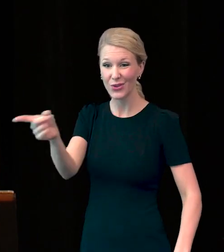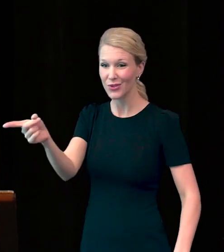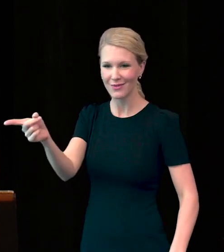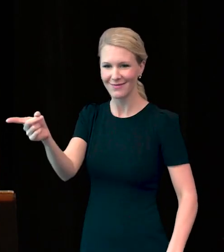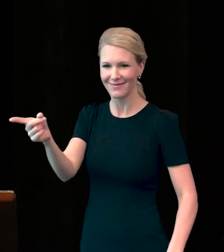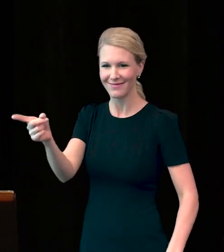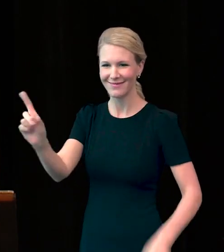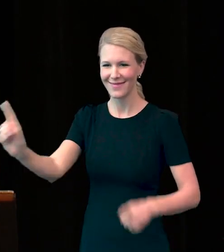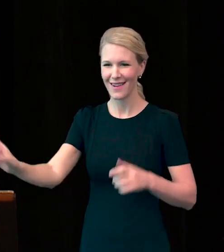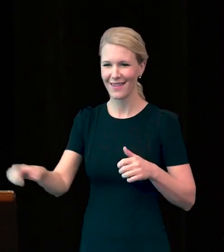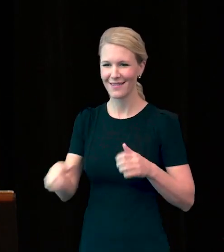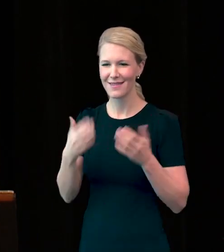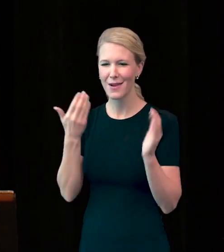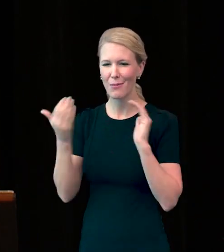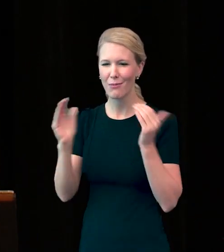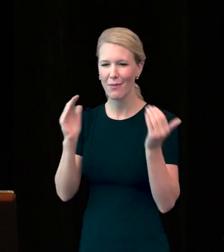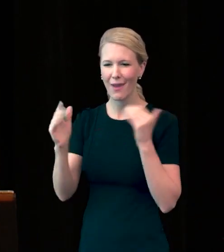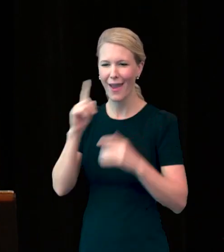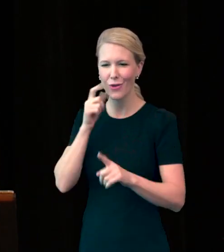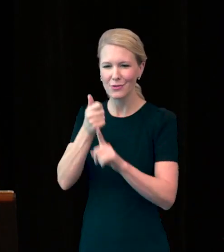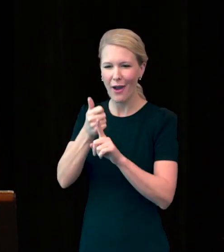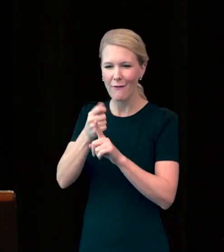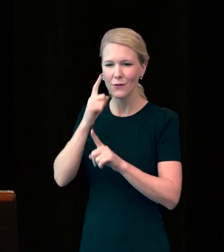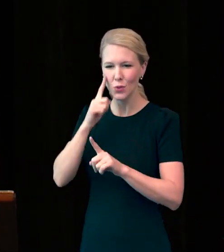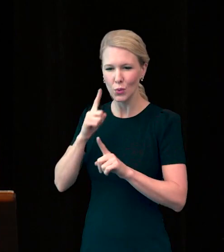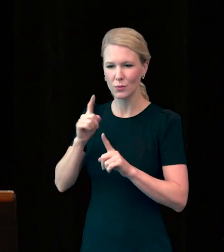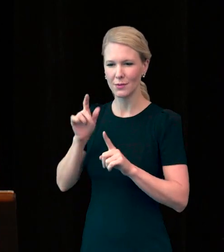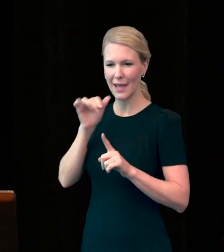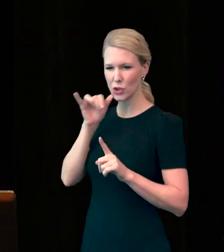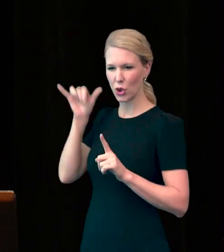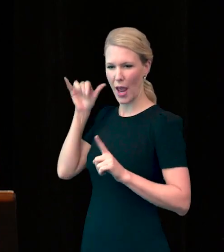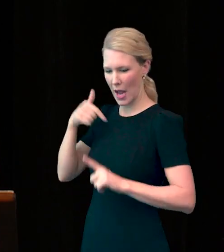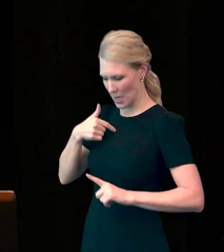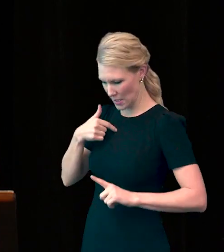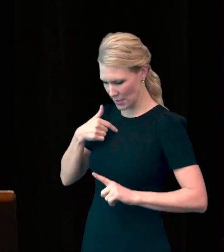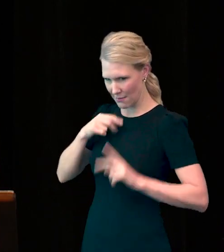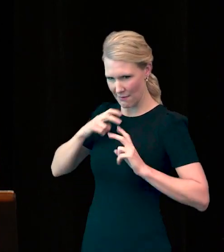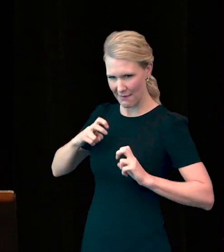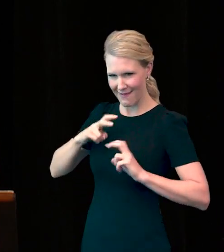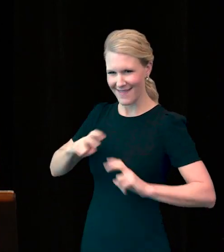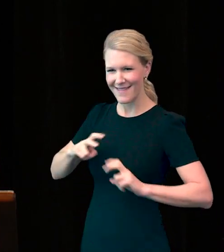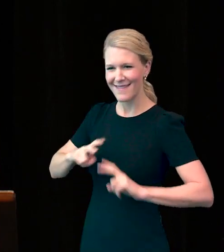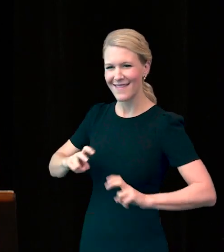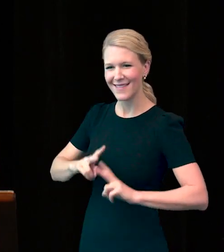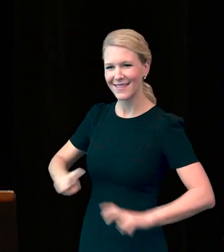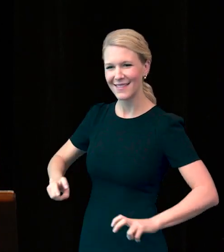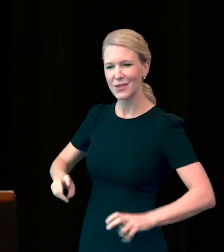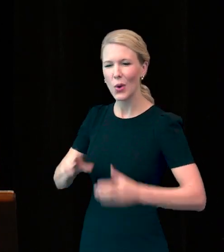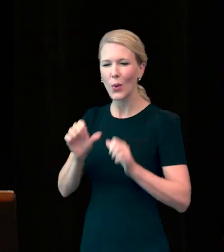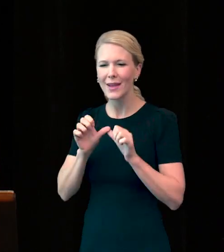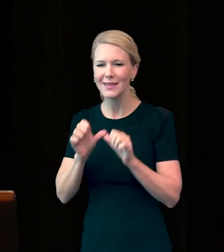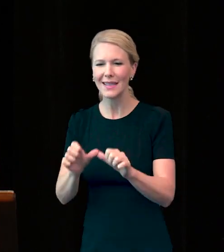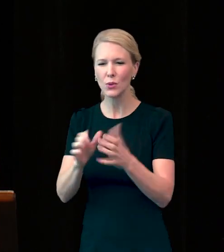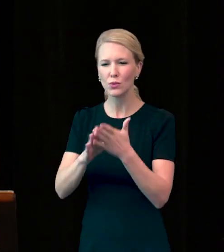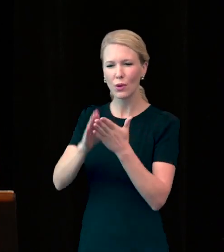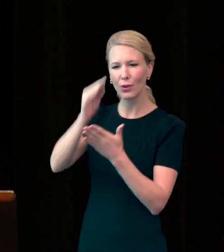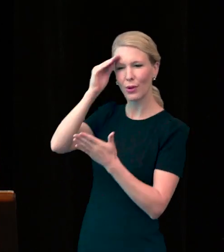yourself who someone else is today. Continue to learn. Continue to find